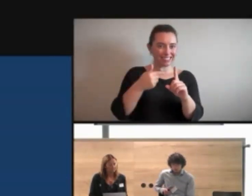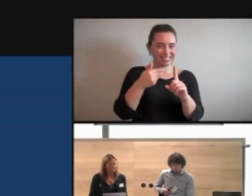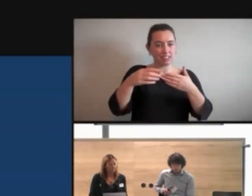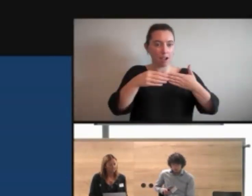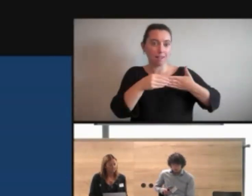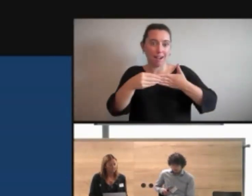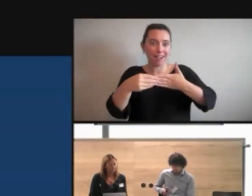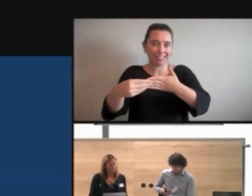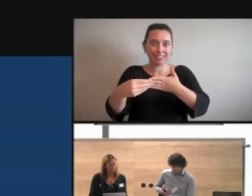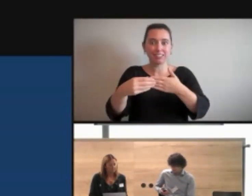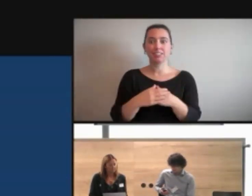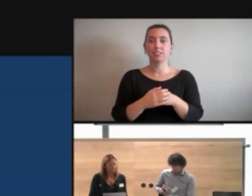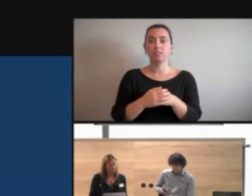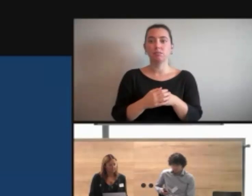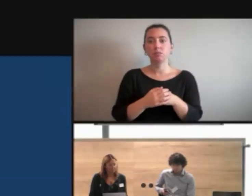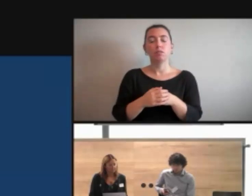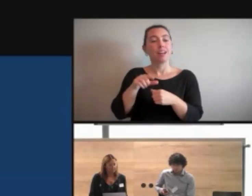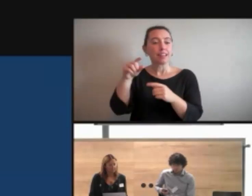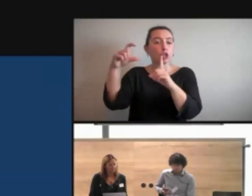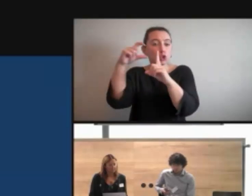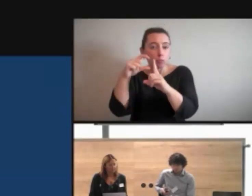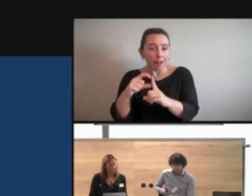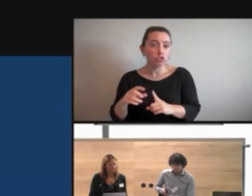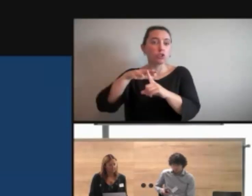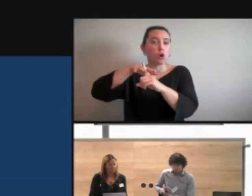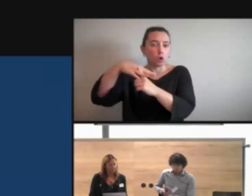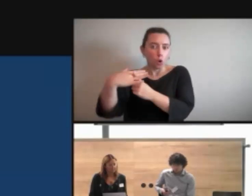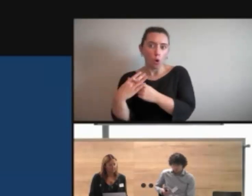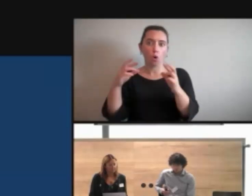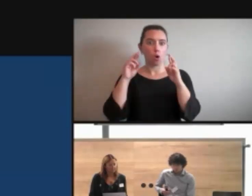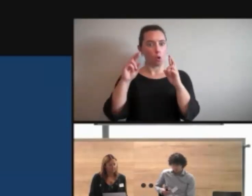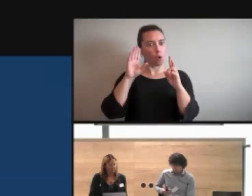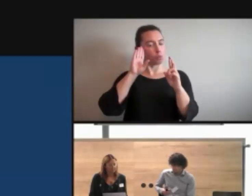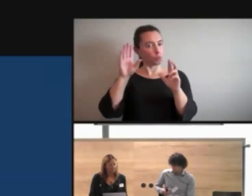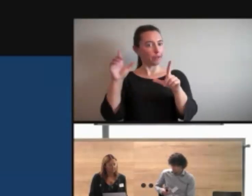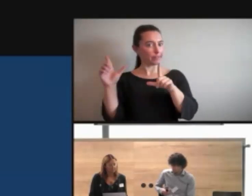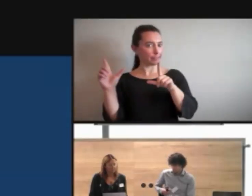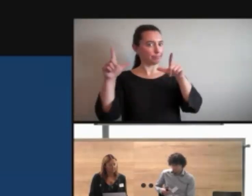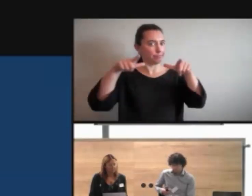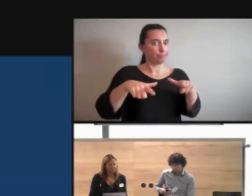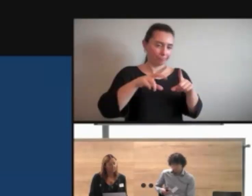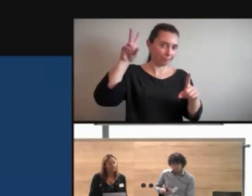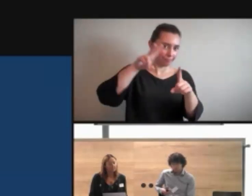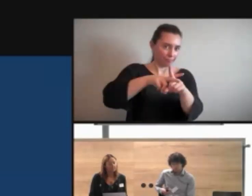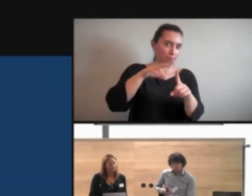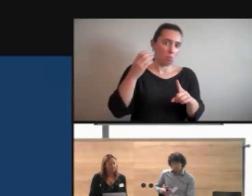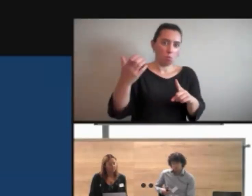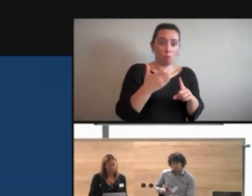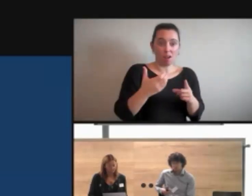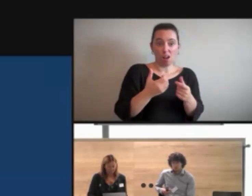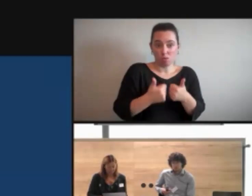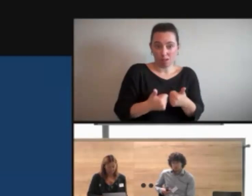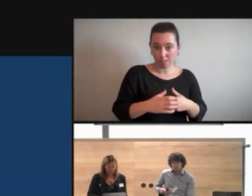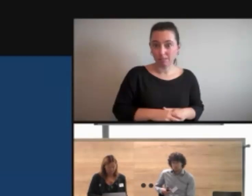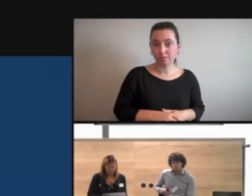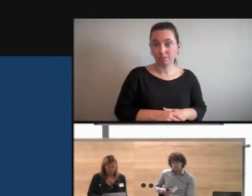of terminology and context makes future versions of accessibility standards and guidelines clearer to apply to mobile